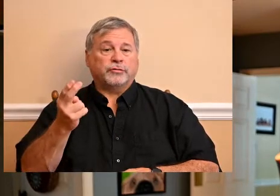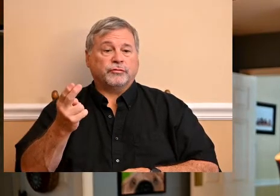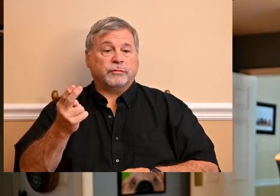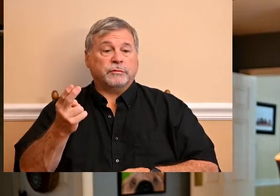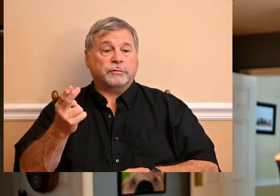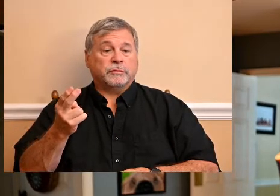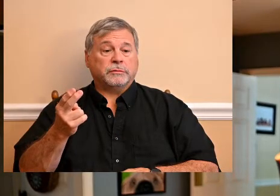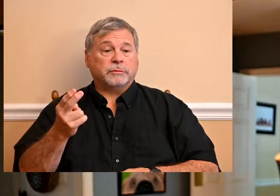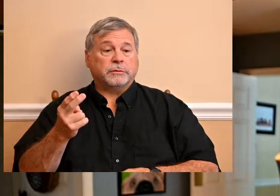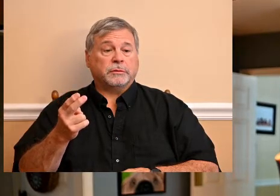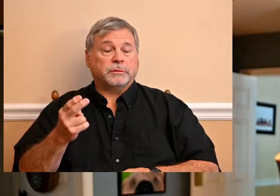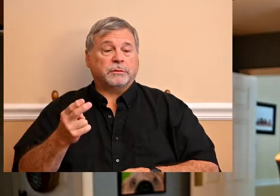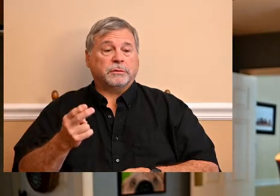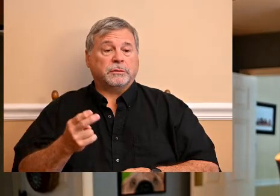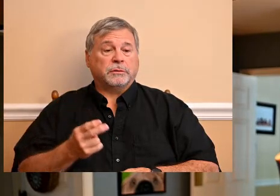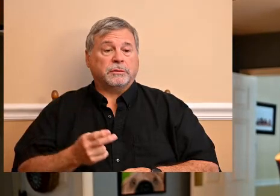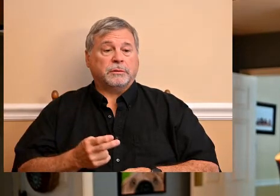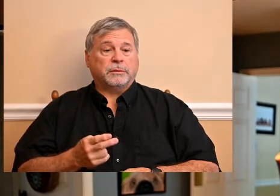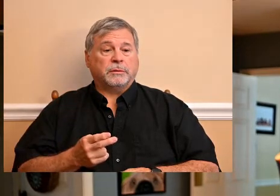Hear that crunch?